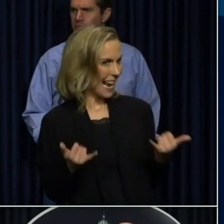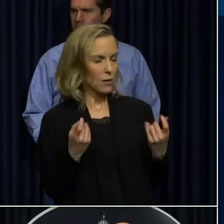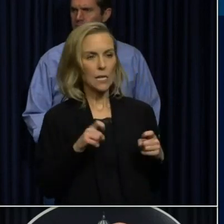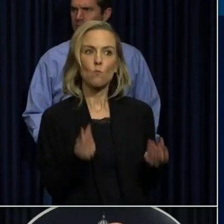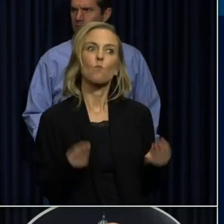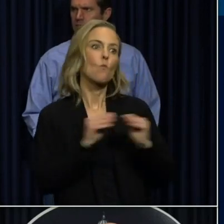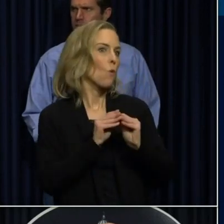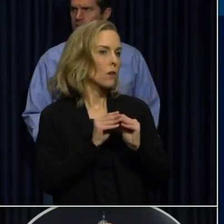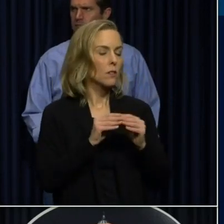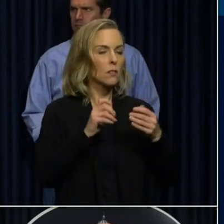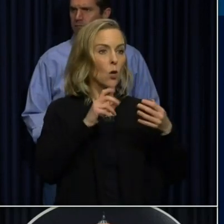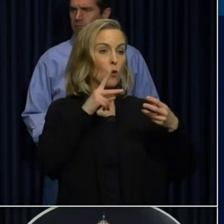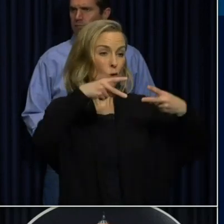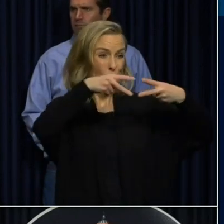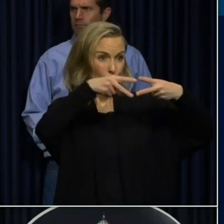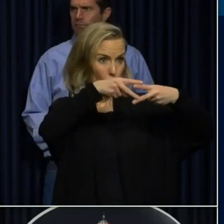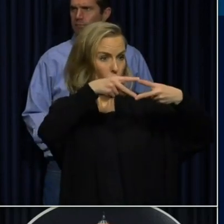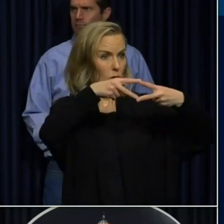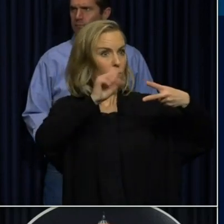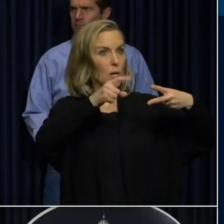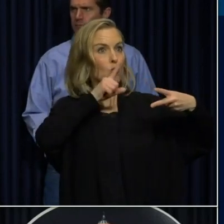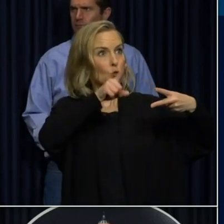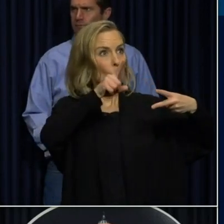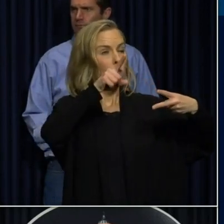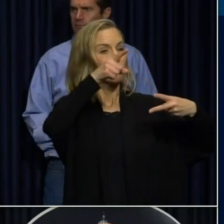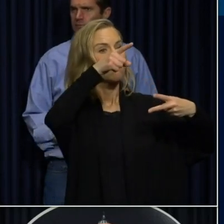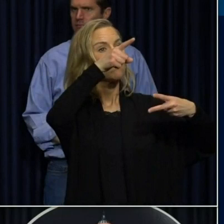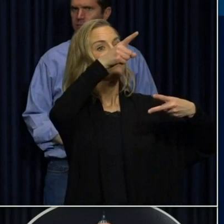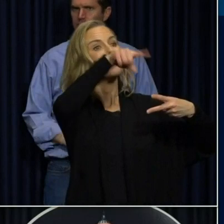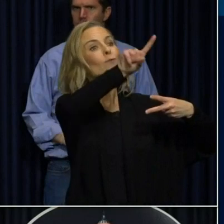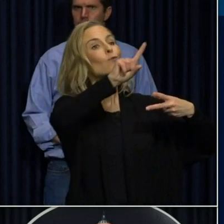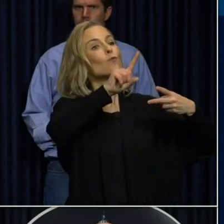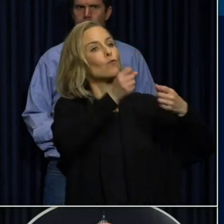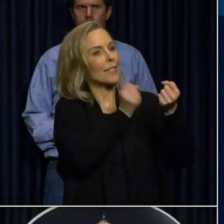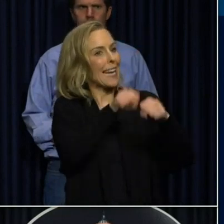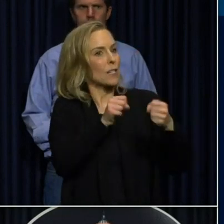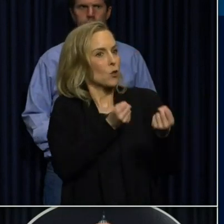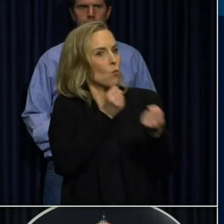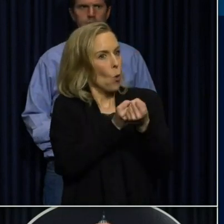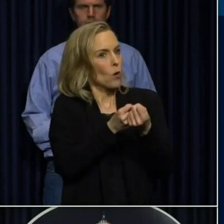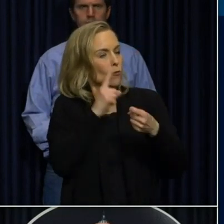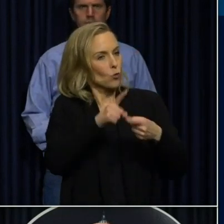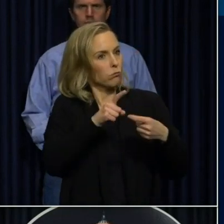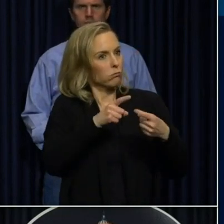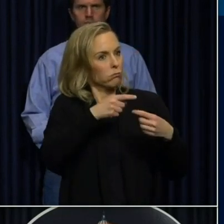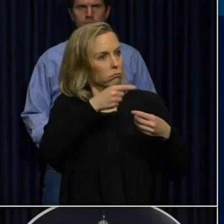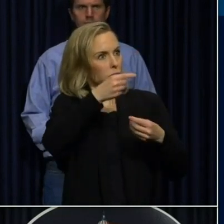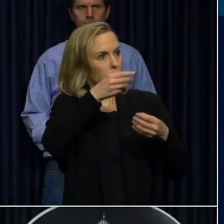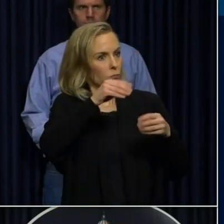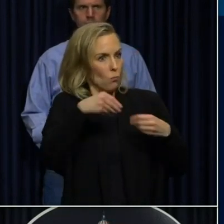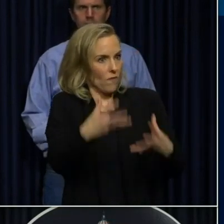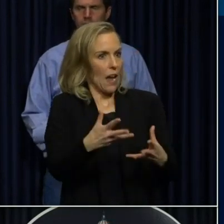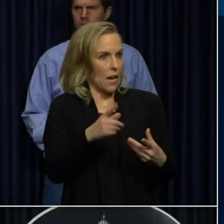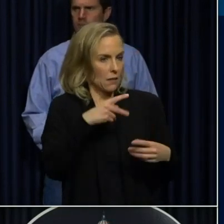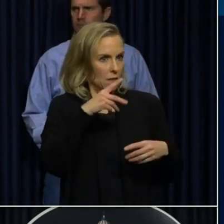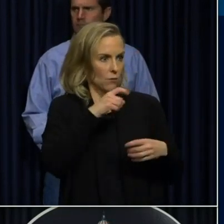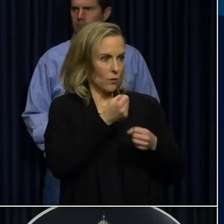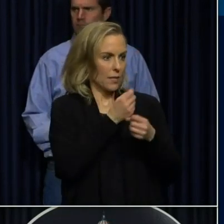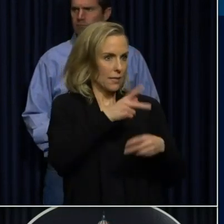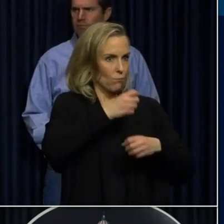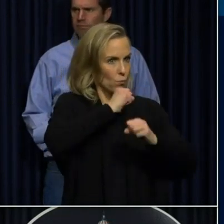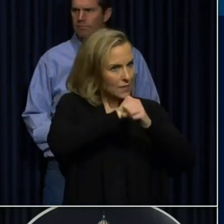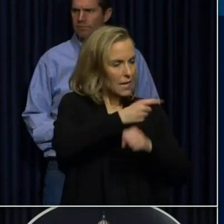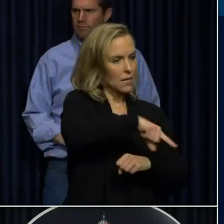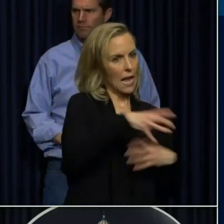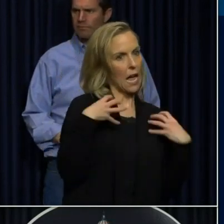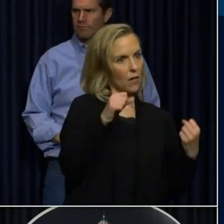two things are about making sure the supply chain support the resources needed to keep both patients and healthcare workers safe. Then